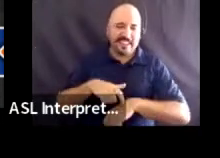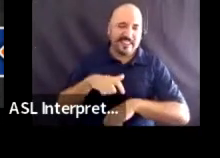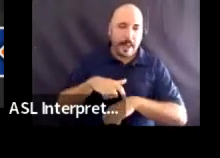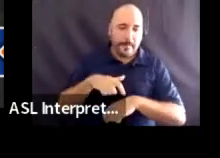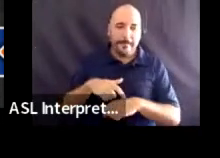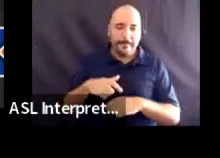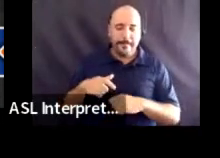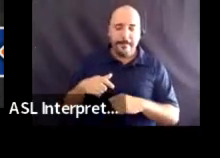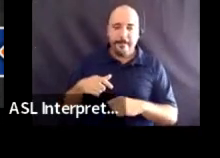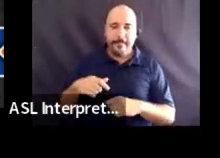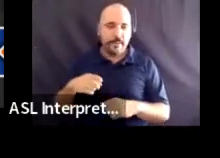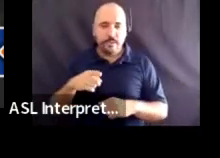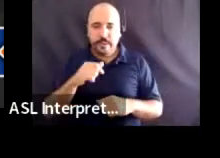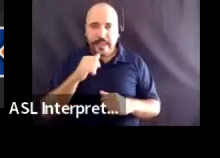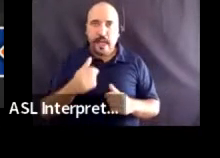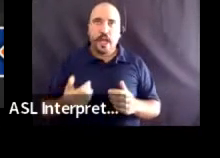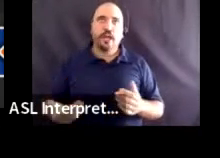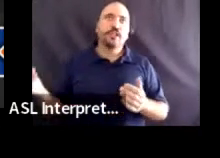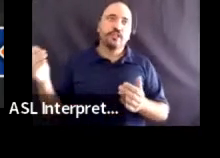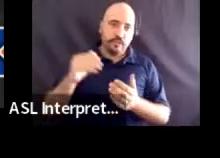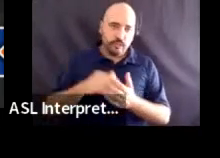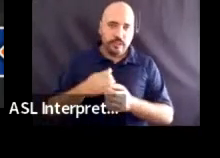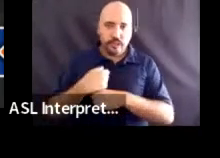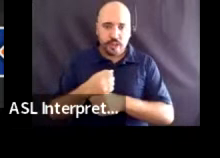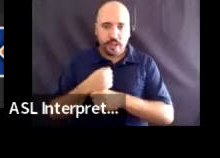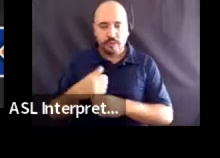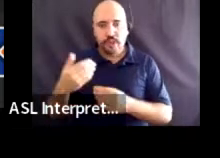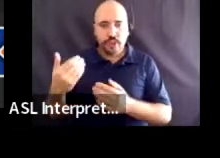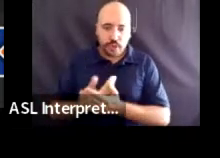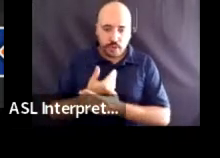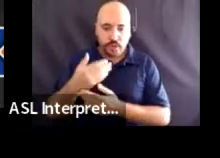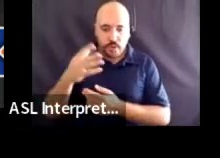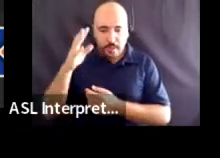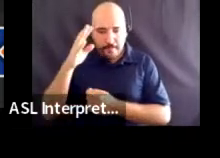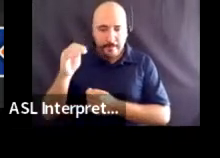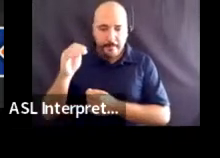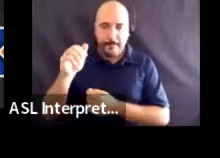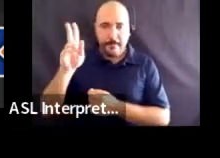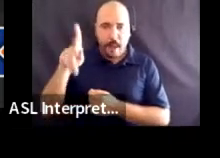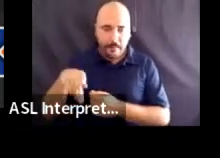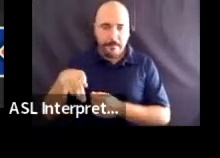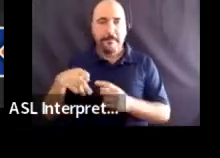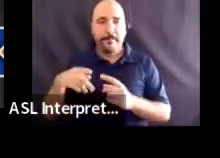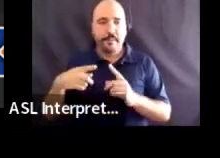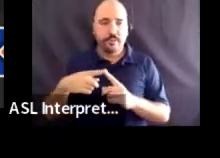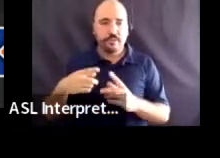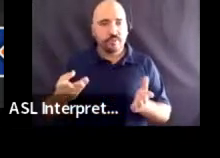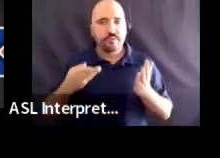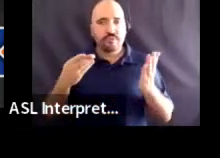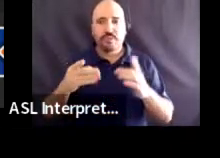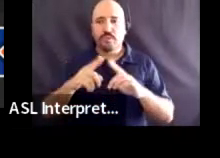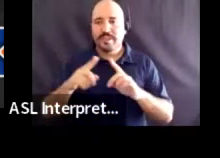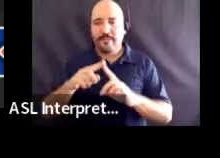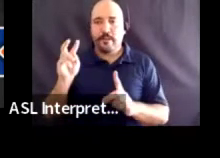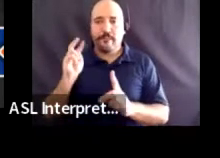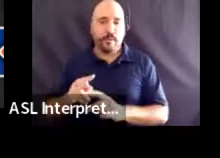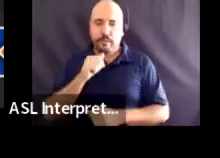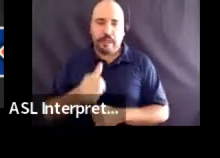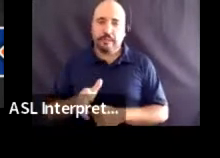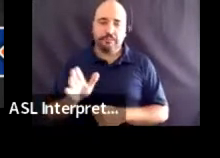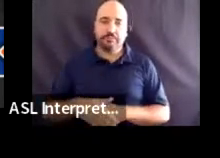not regenerating new markup to present a different view.